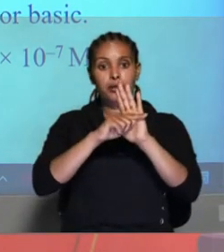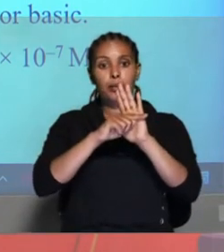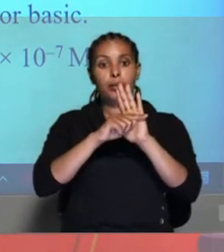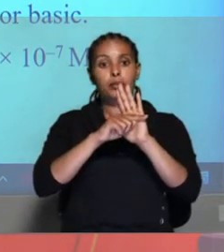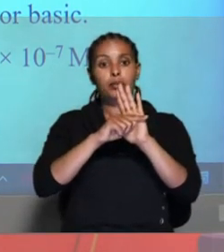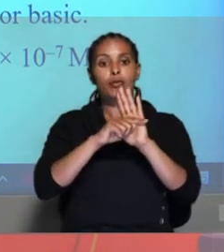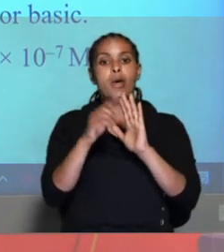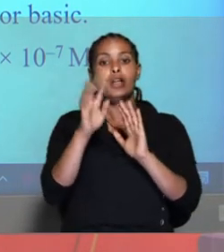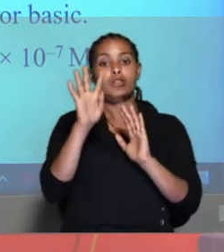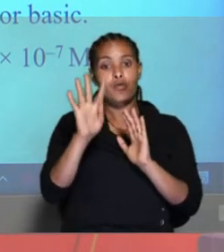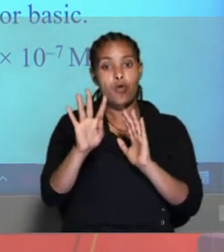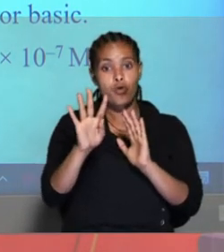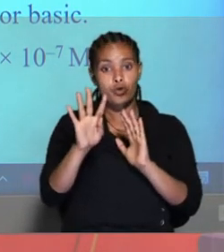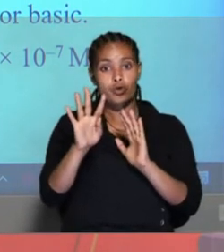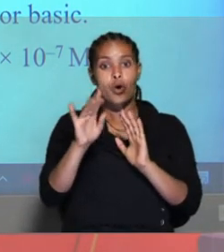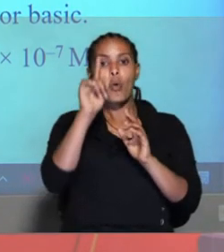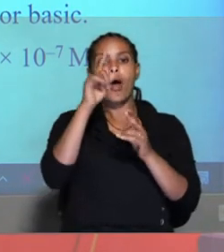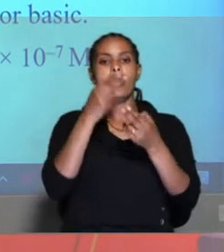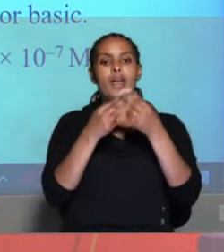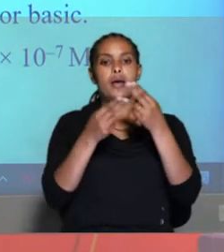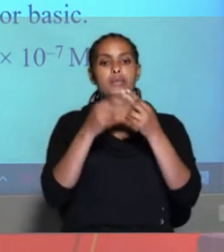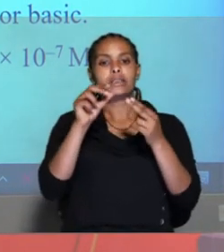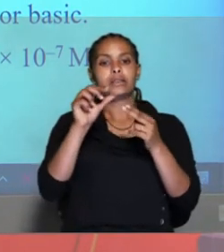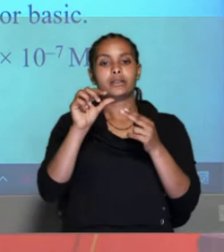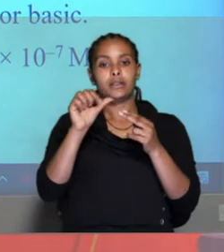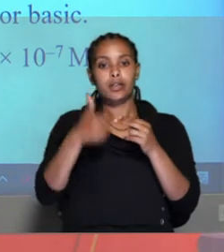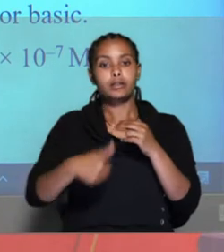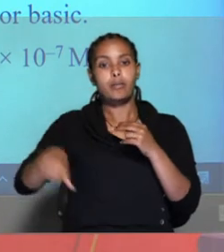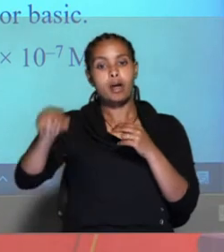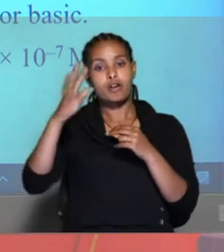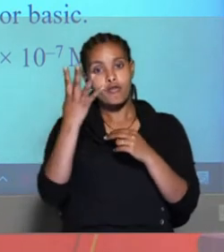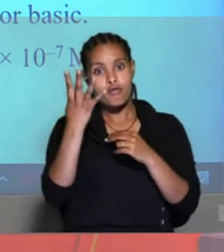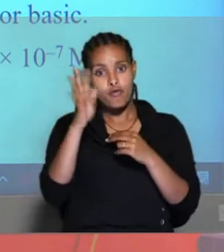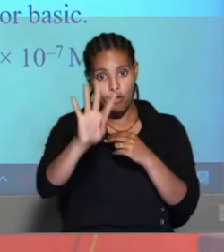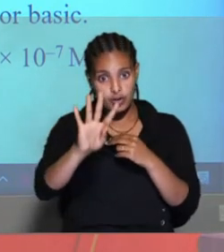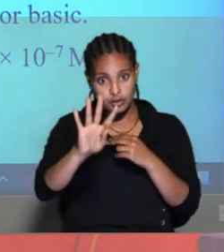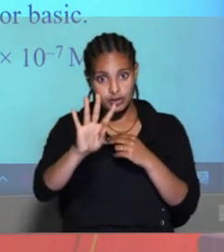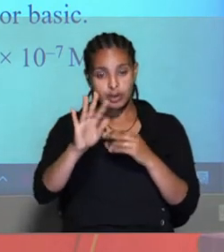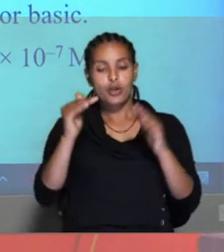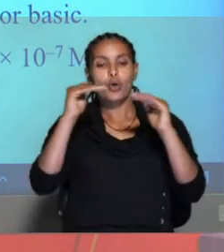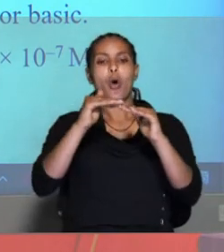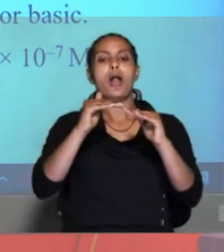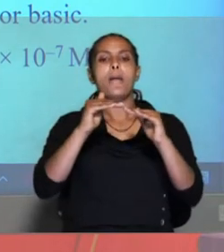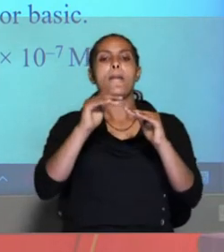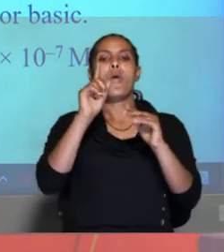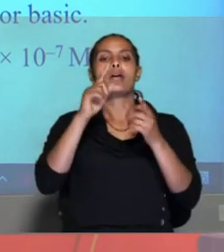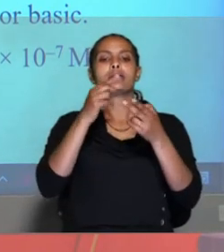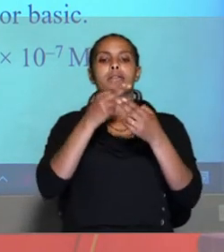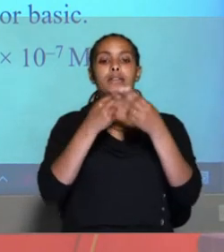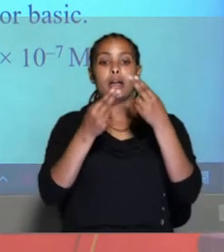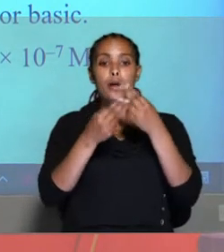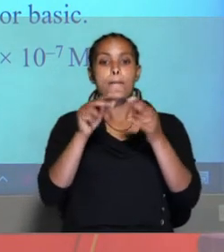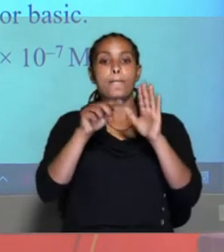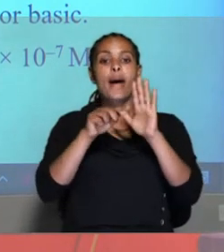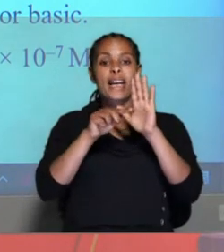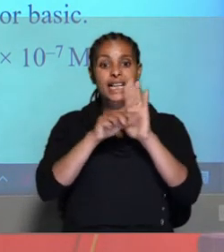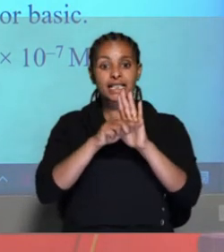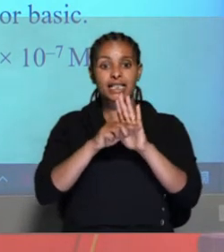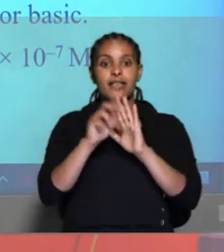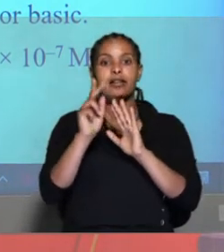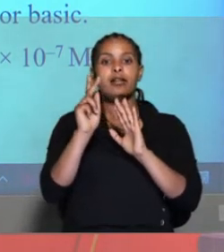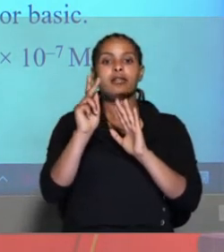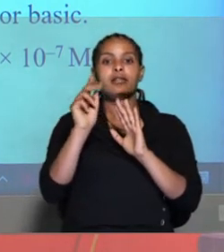minus 4. 1 times 10 raised to minus 4 equal 1 times 10 raised to minus